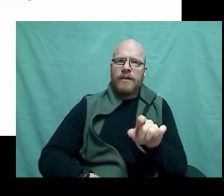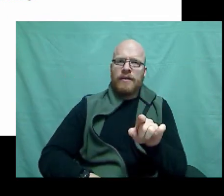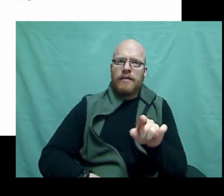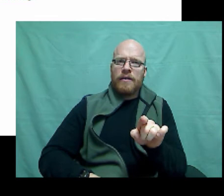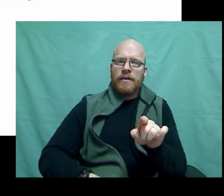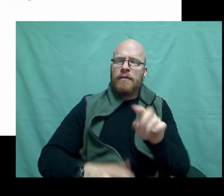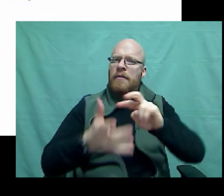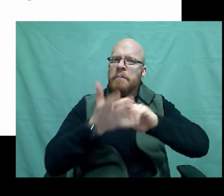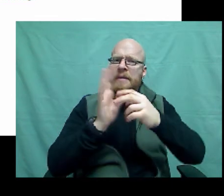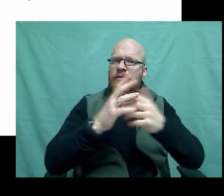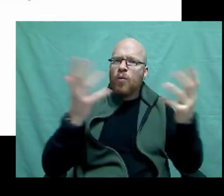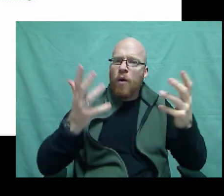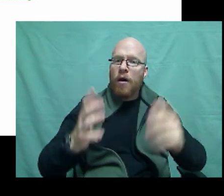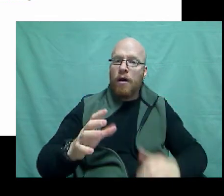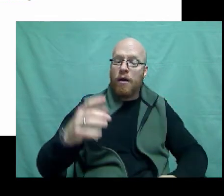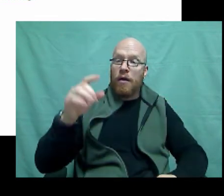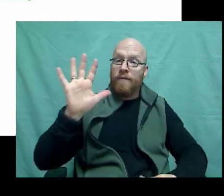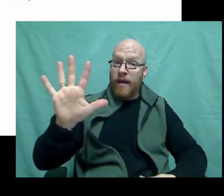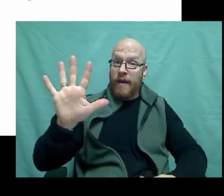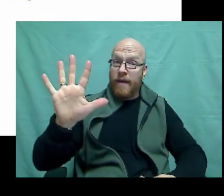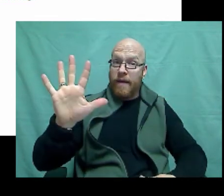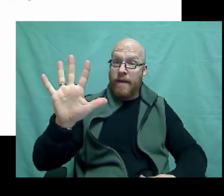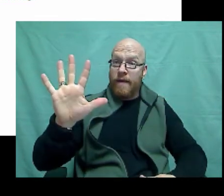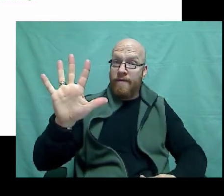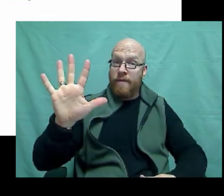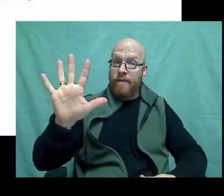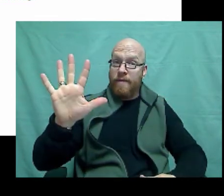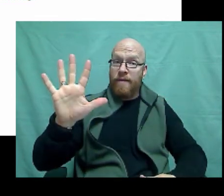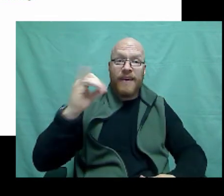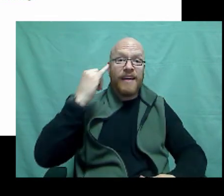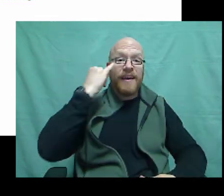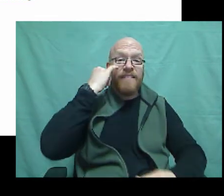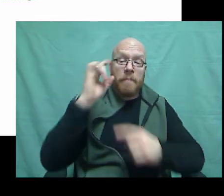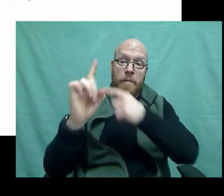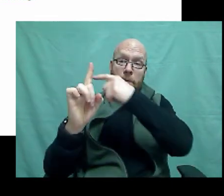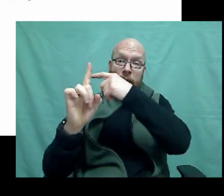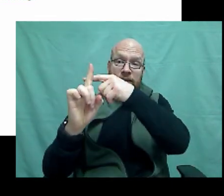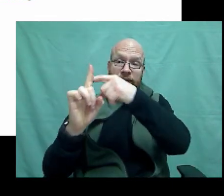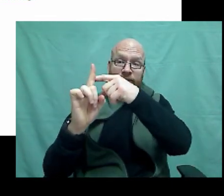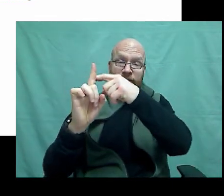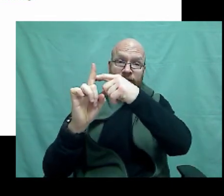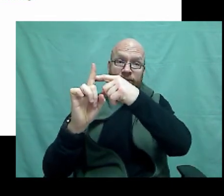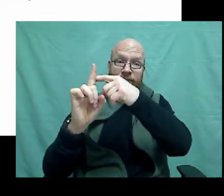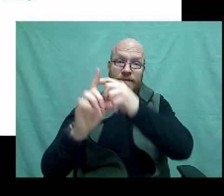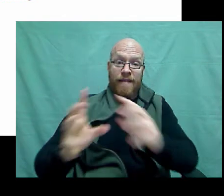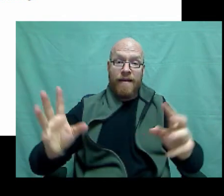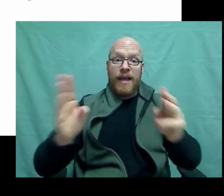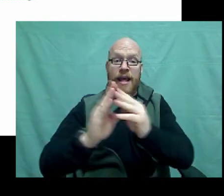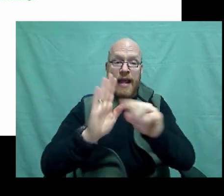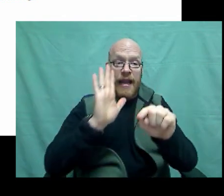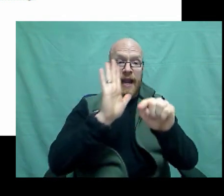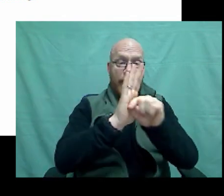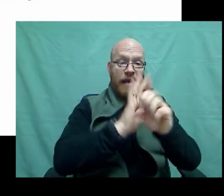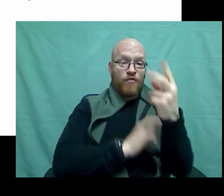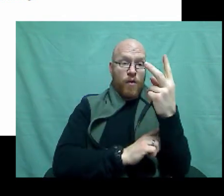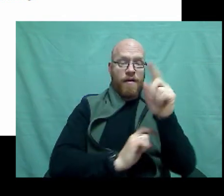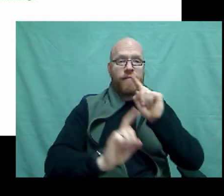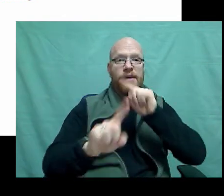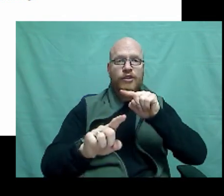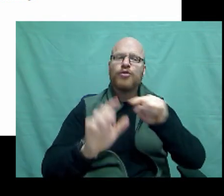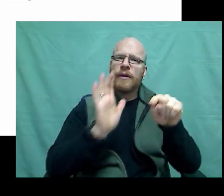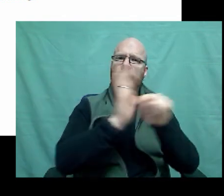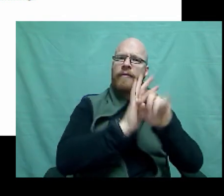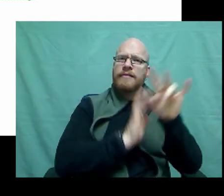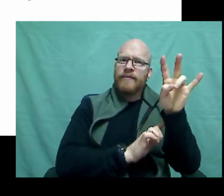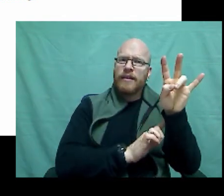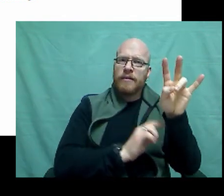7 between them, meaning 5 plus 7 is 12. So if we have a positive 5 added to a negative